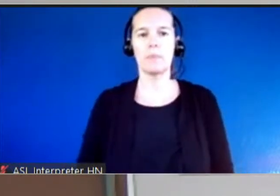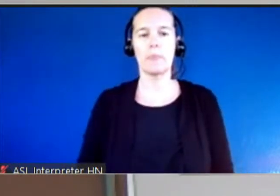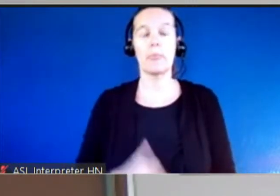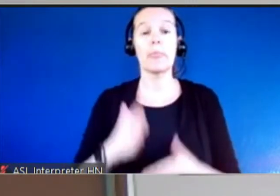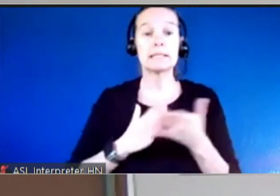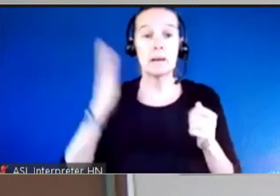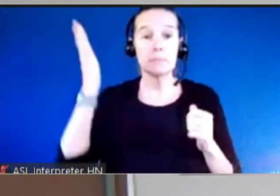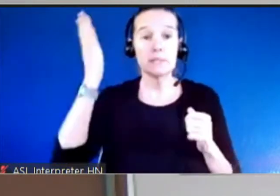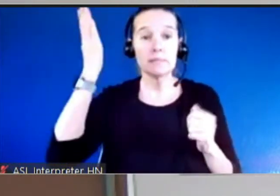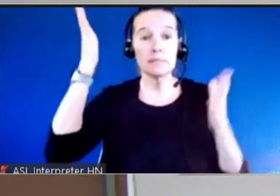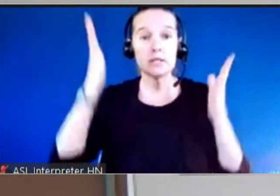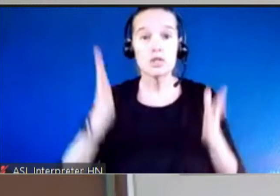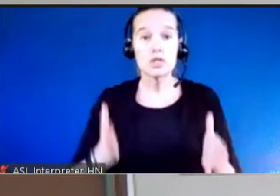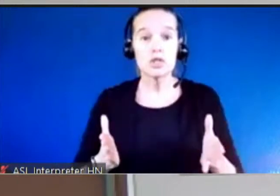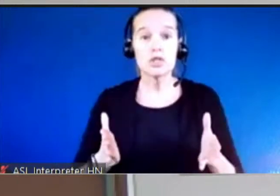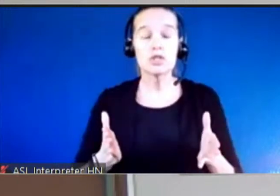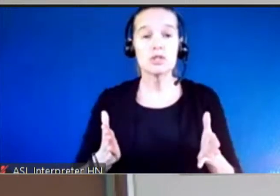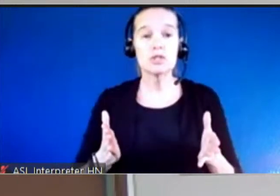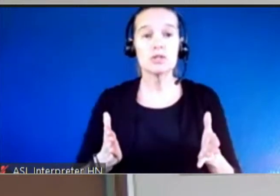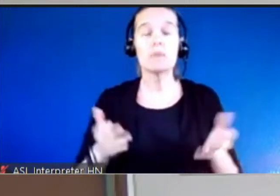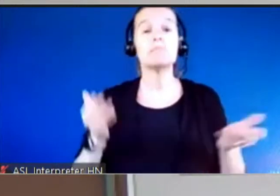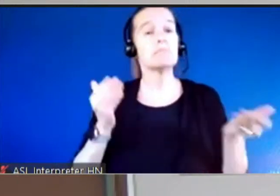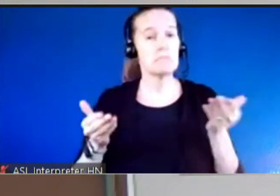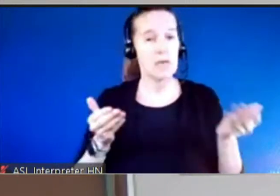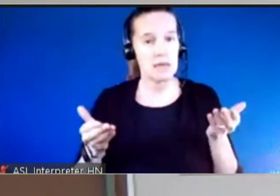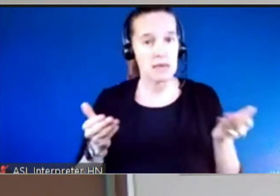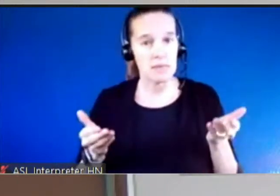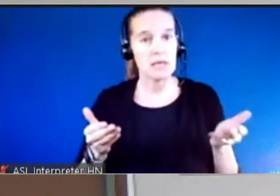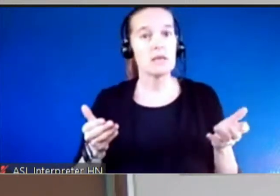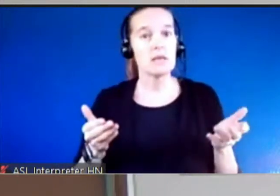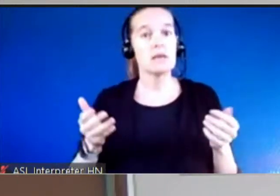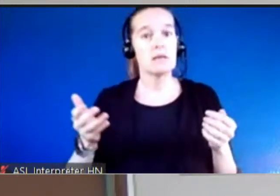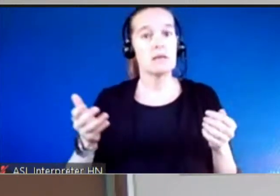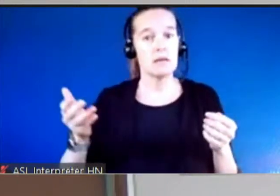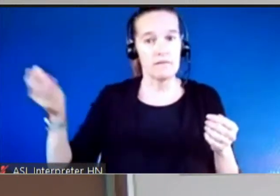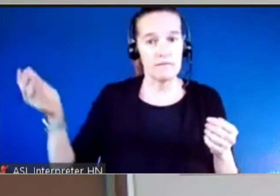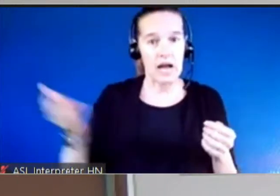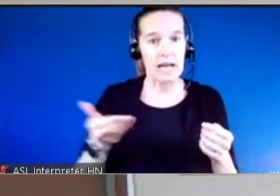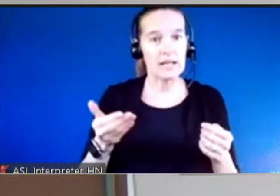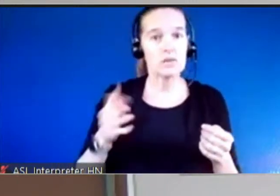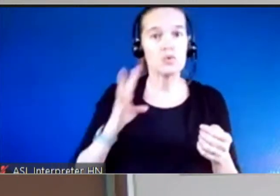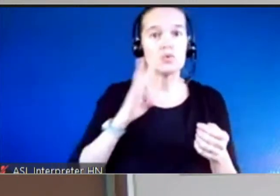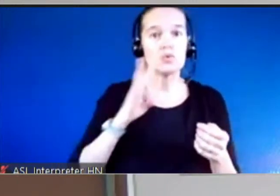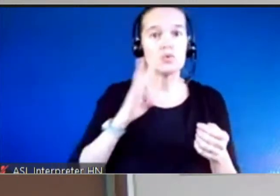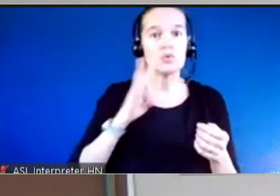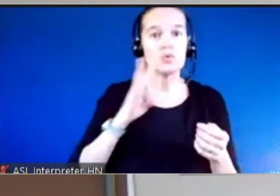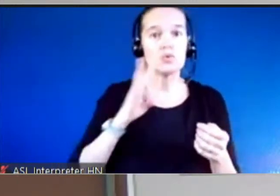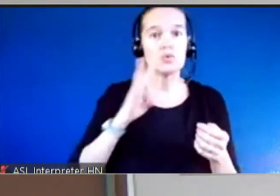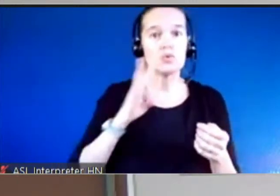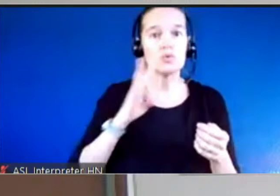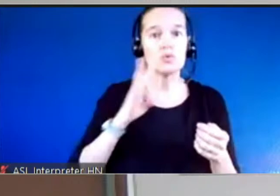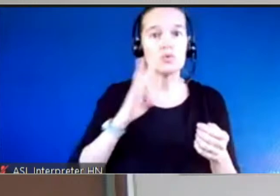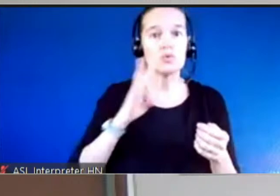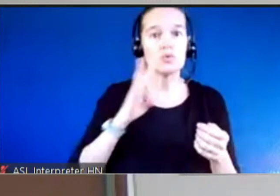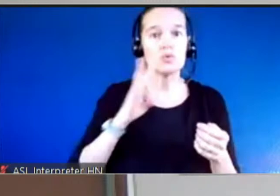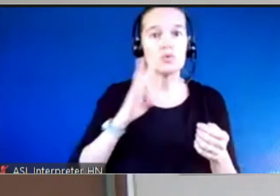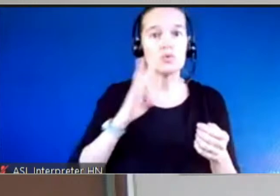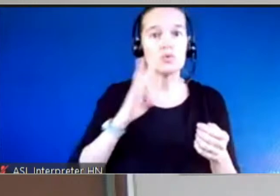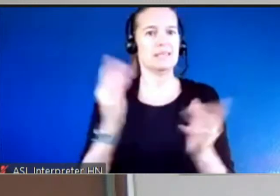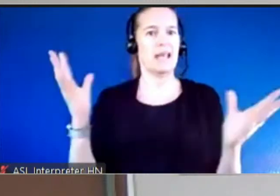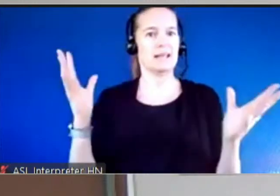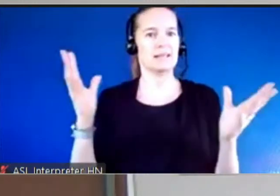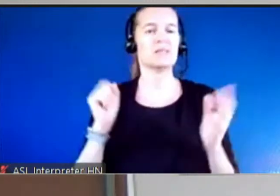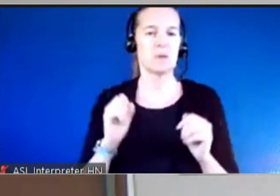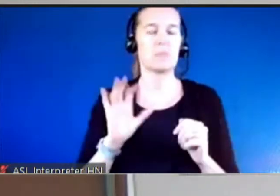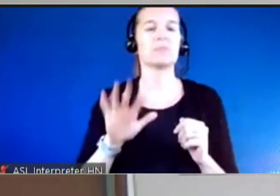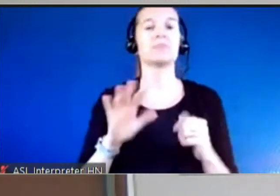be invited to talk during Dr. Coren's update, so listen out for that. Now, beginning with the